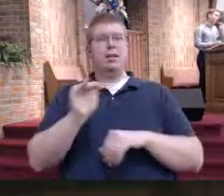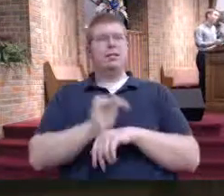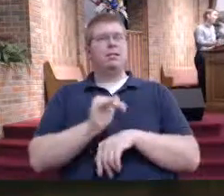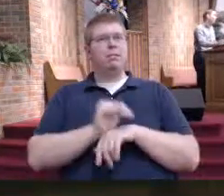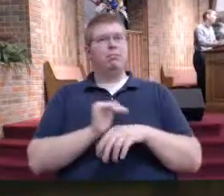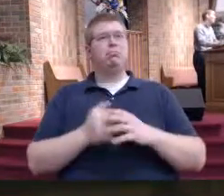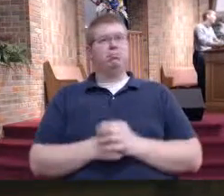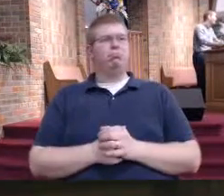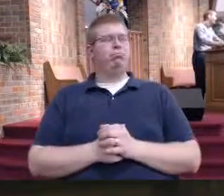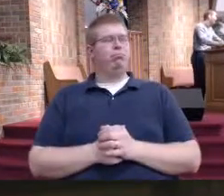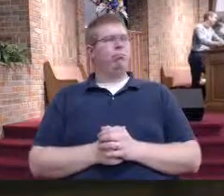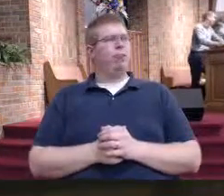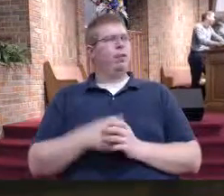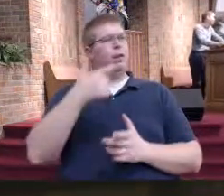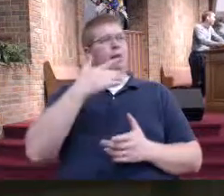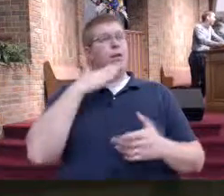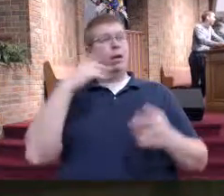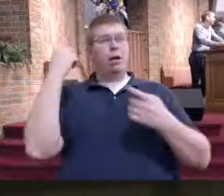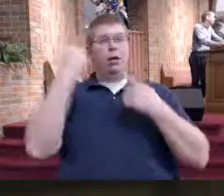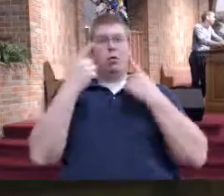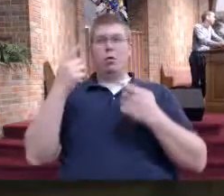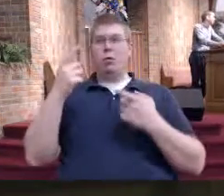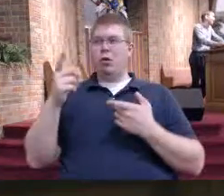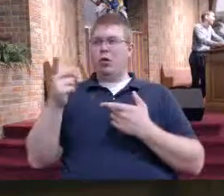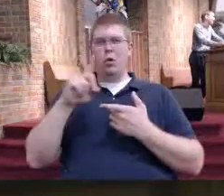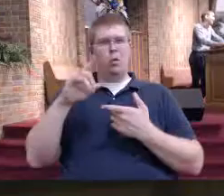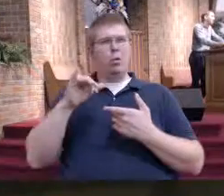You probably wonder where I've been at for